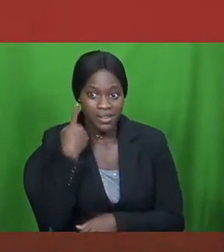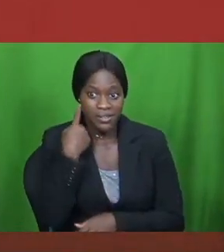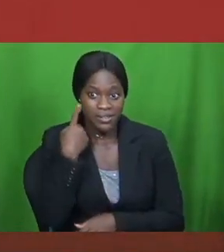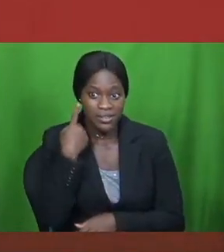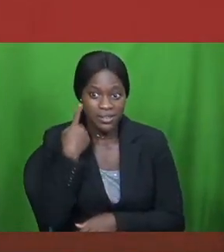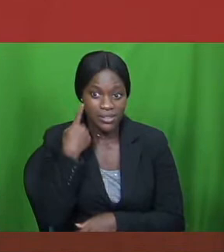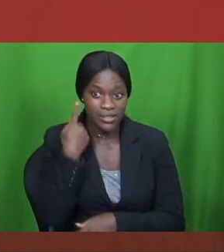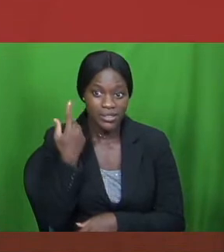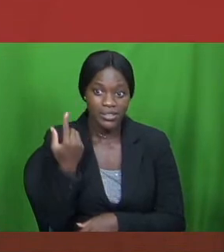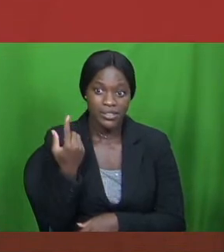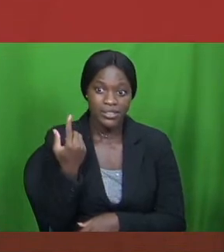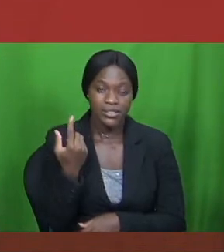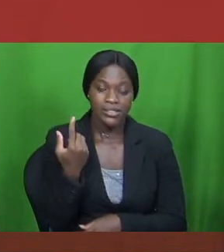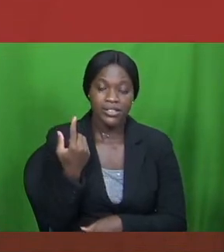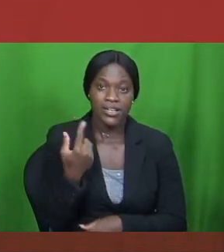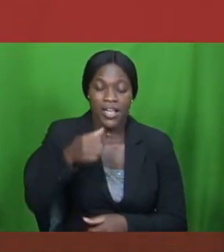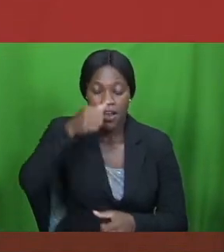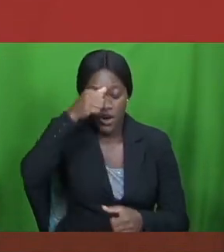Dr. G.K. Agama.